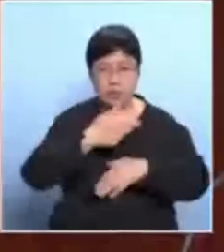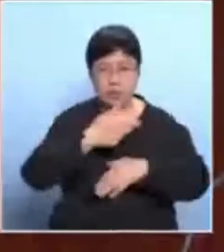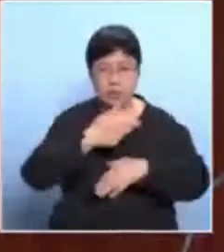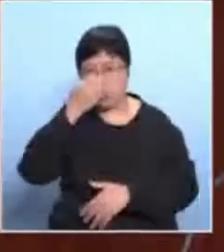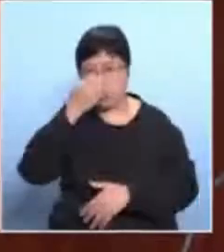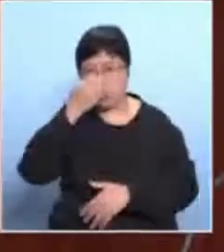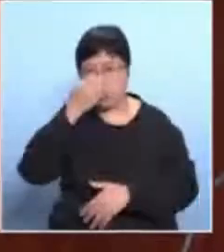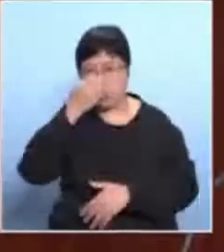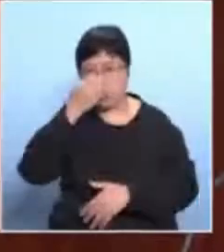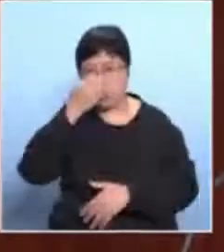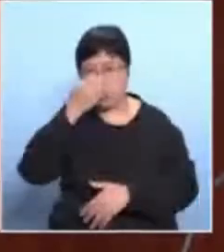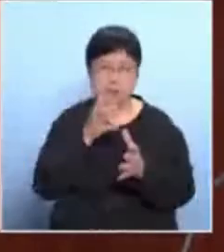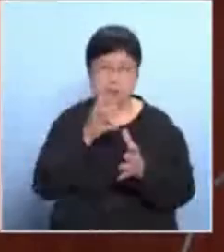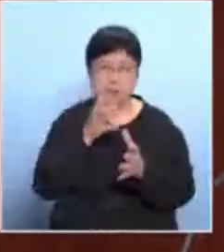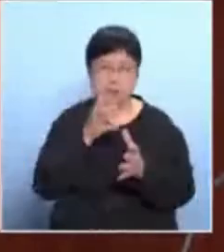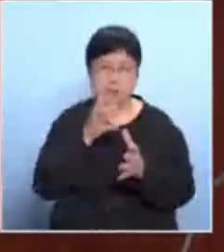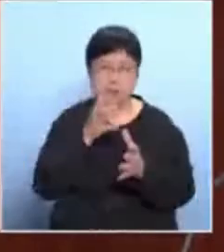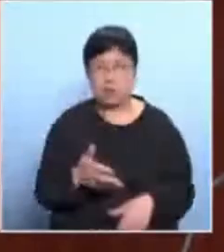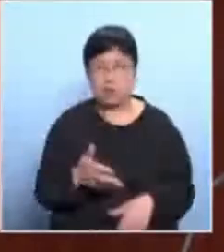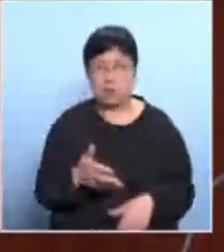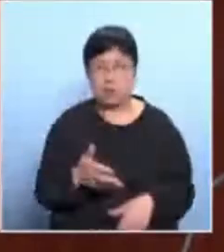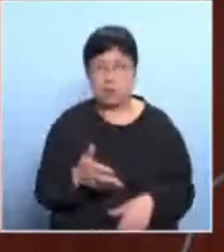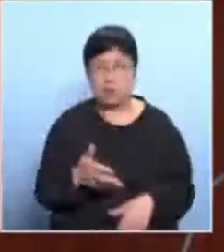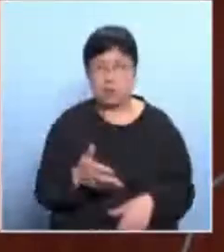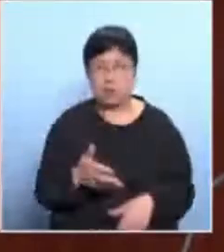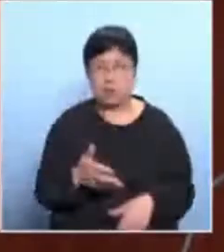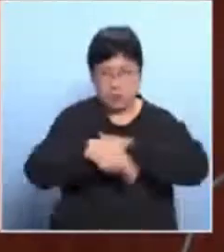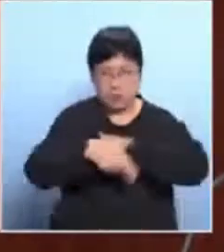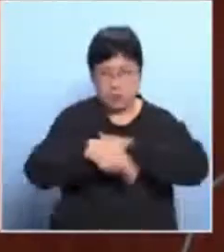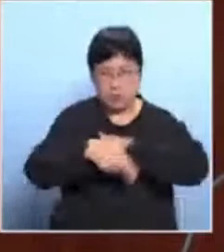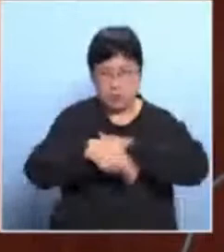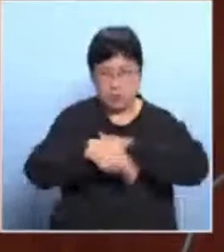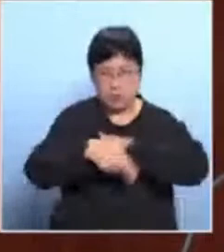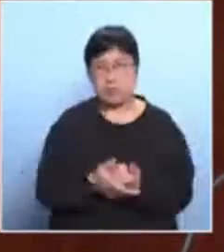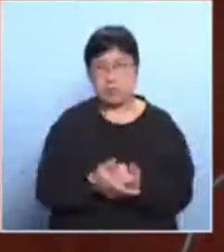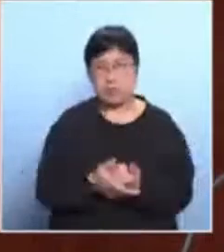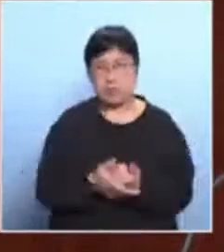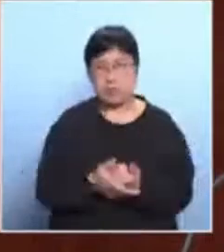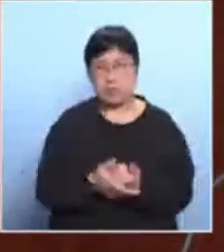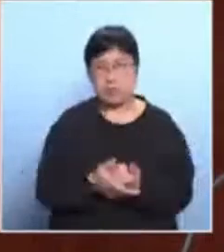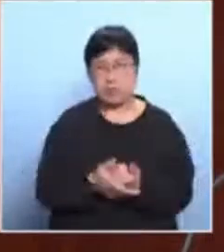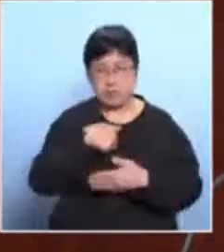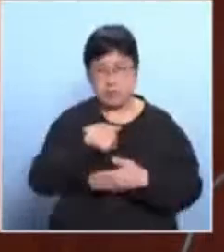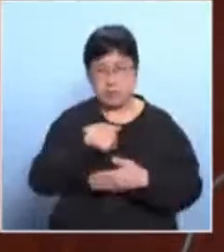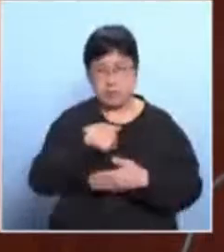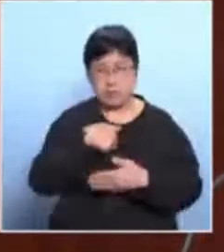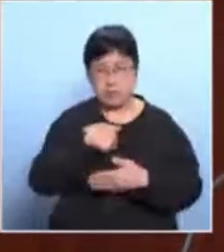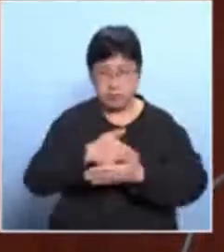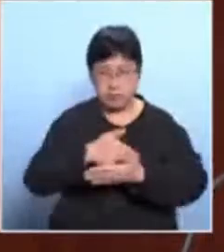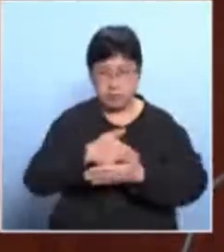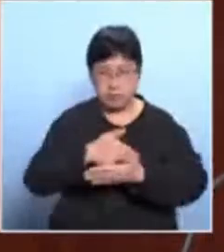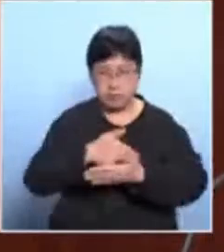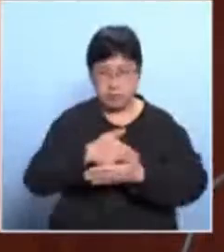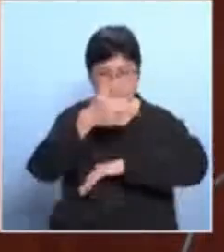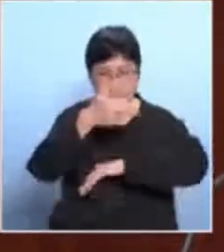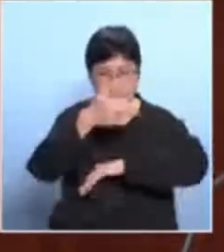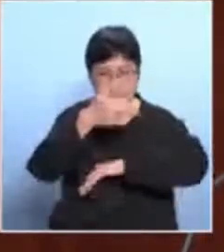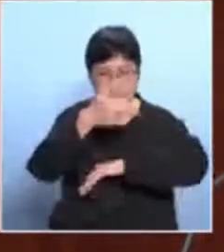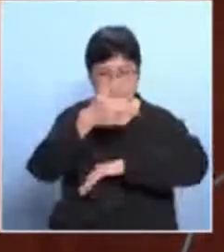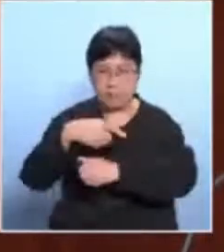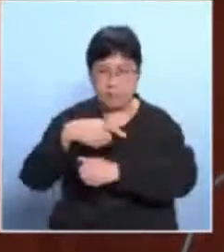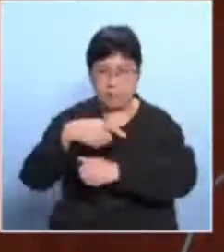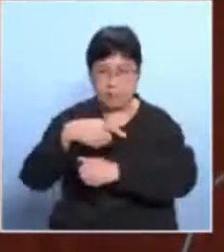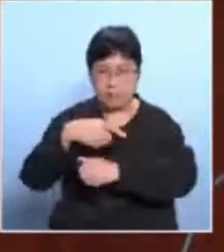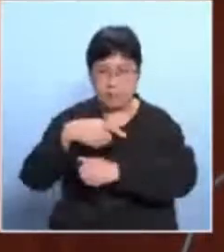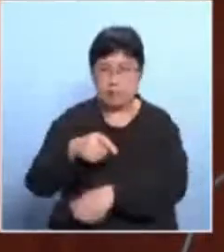Characteristic Local Tourism Incentive Scheme to provide more in-depth itinerary design, training, etc., with a view